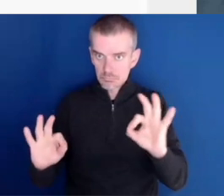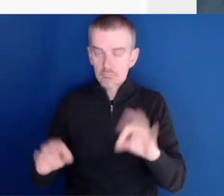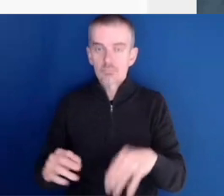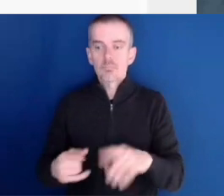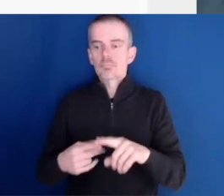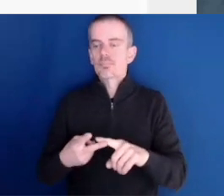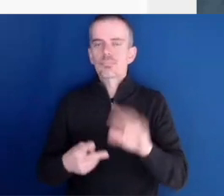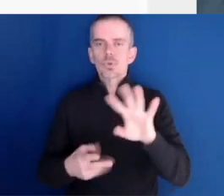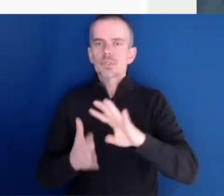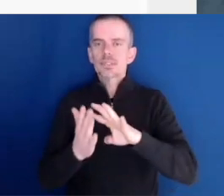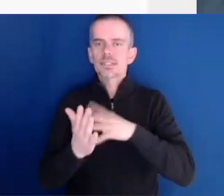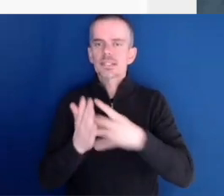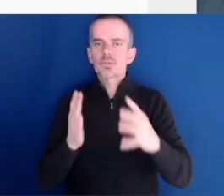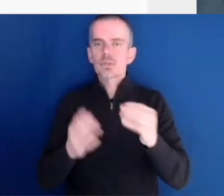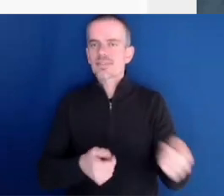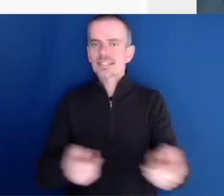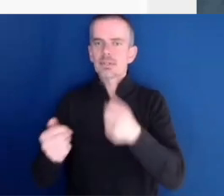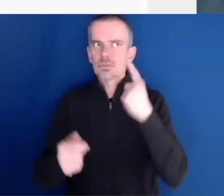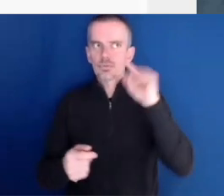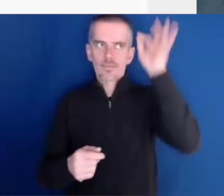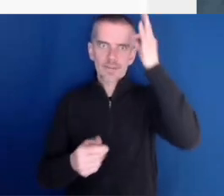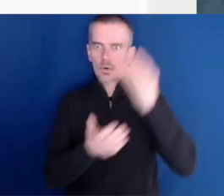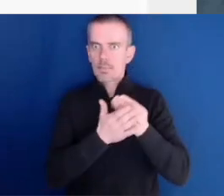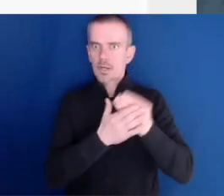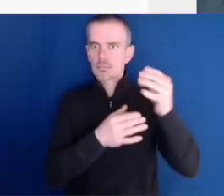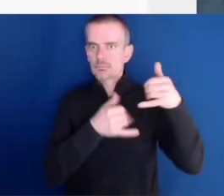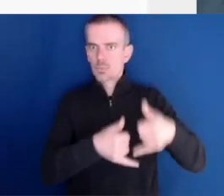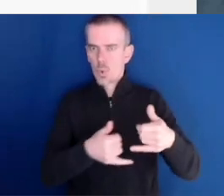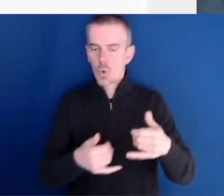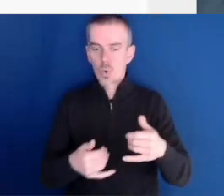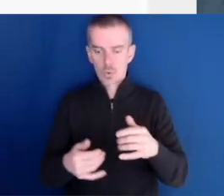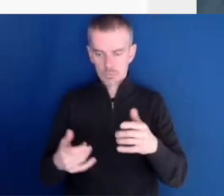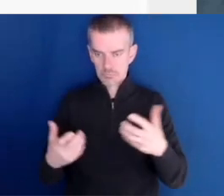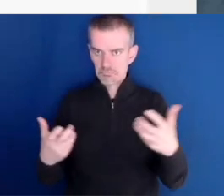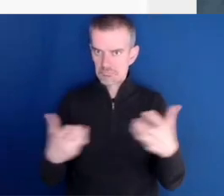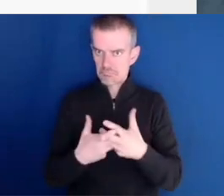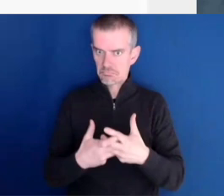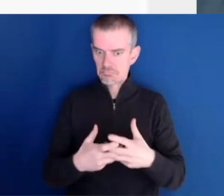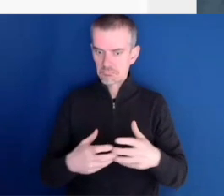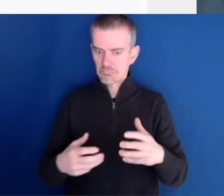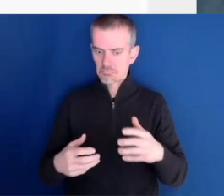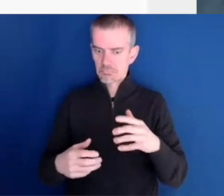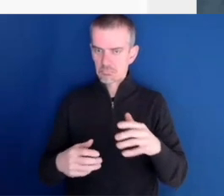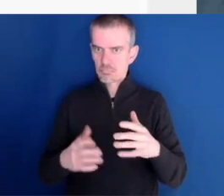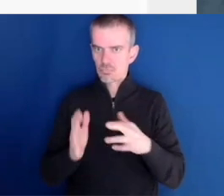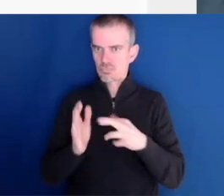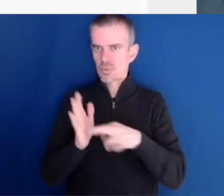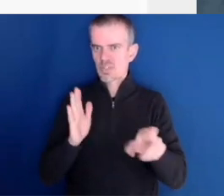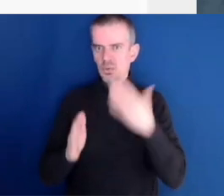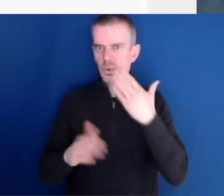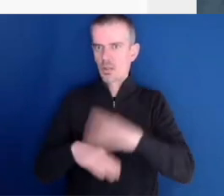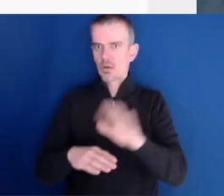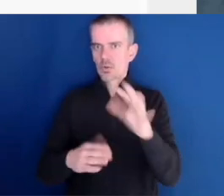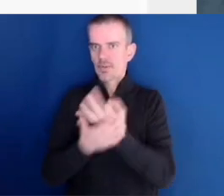schedule of expenditures of federal awards present fairly in relation to your financial statements? Did the